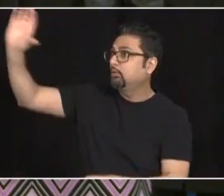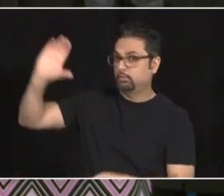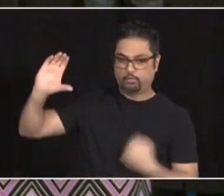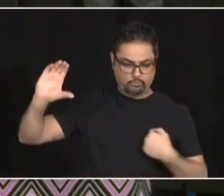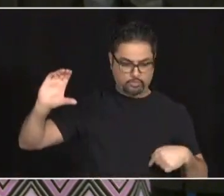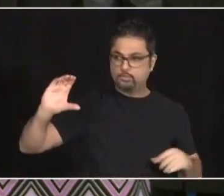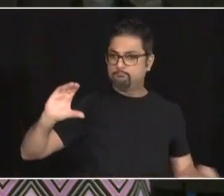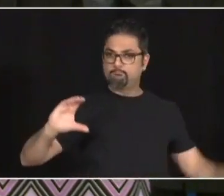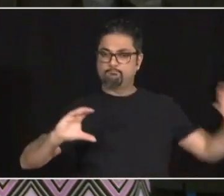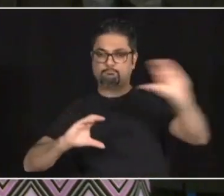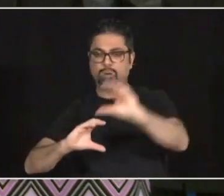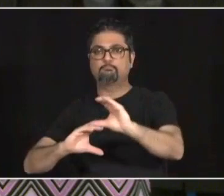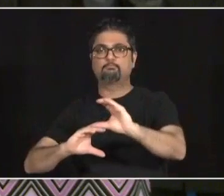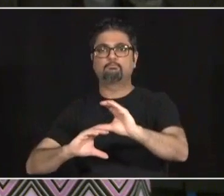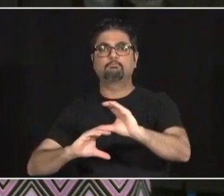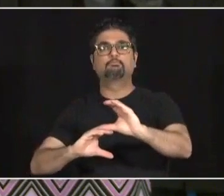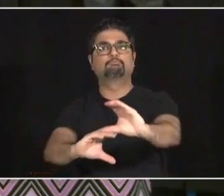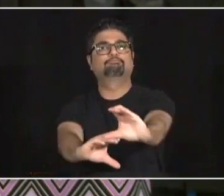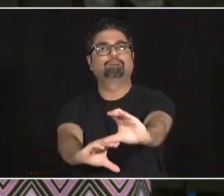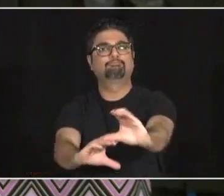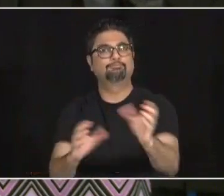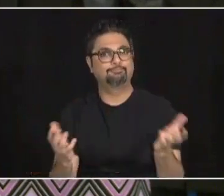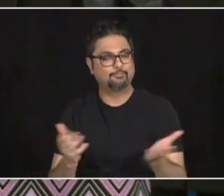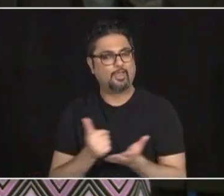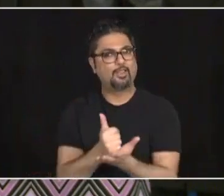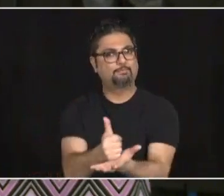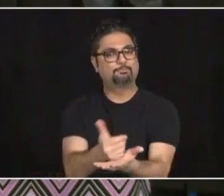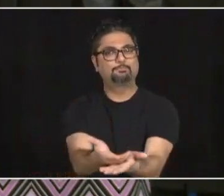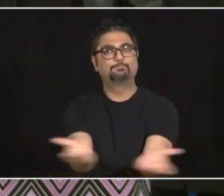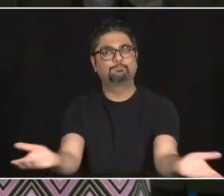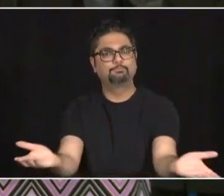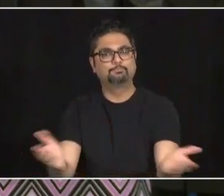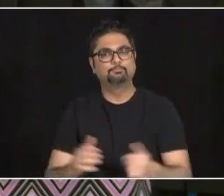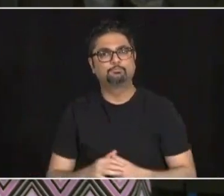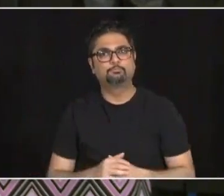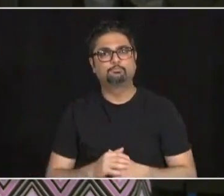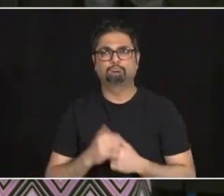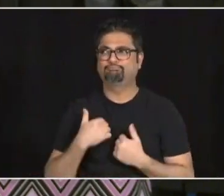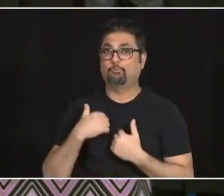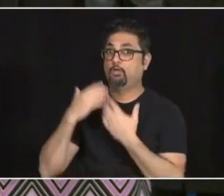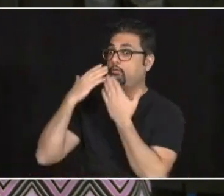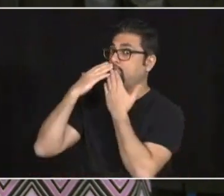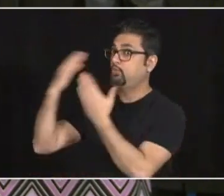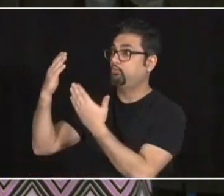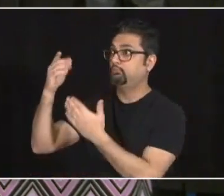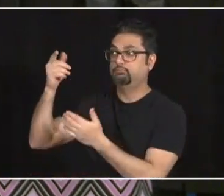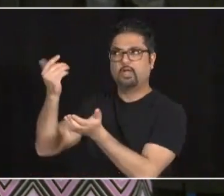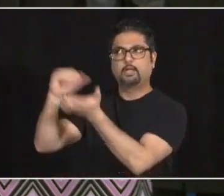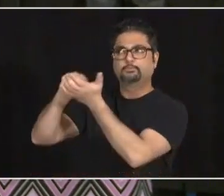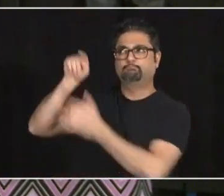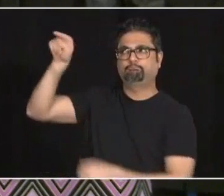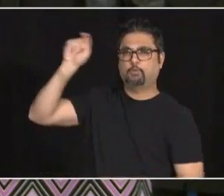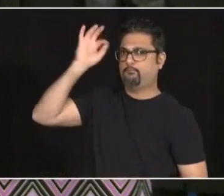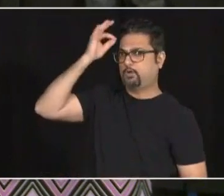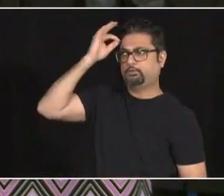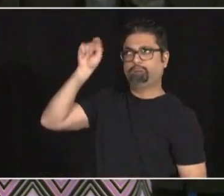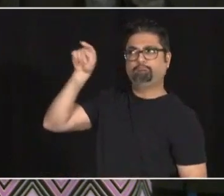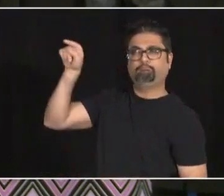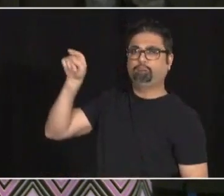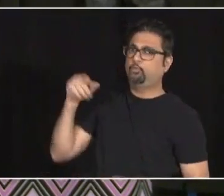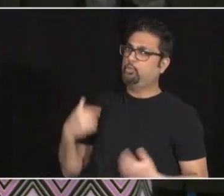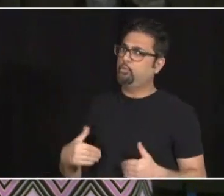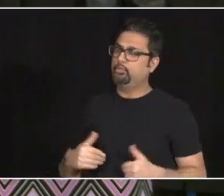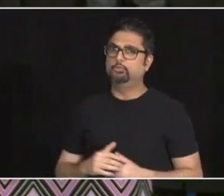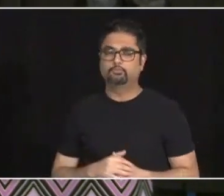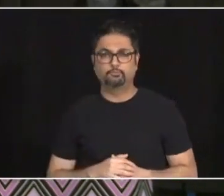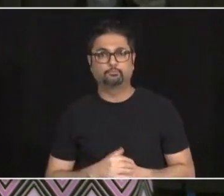of money in. And again, I just want to thank them. And you know, I'm going to be over at long-term